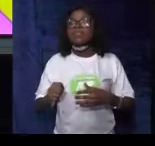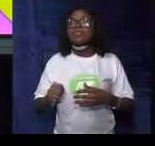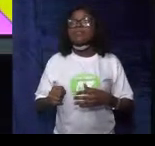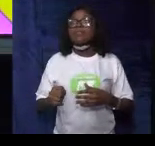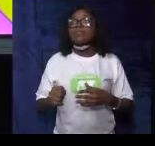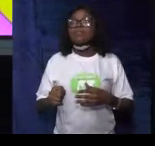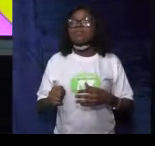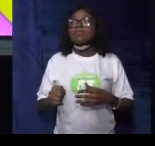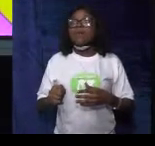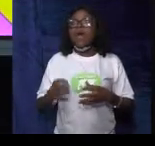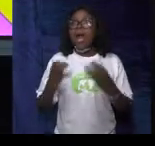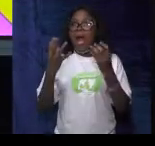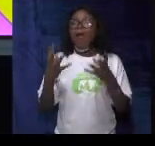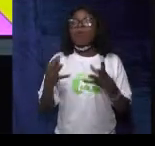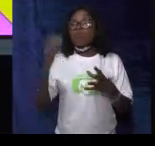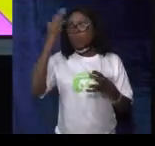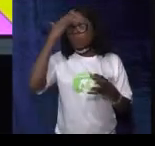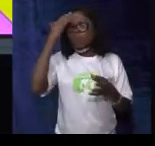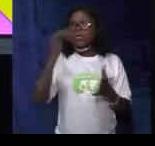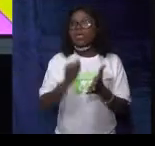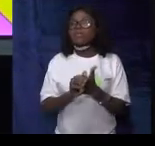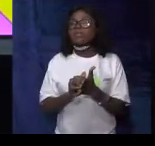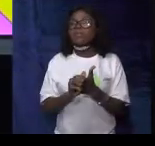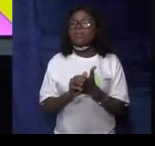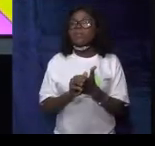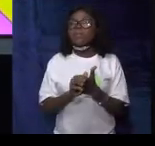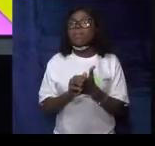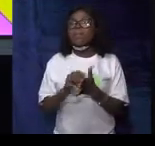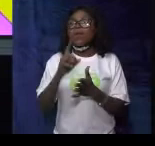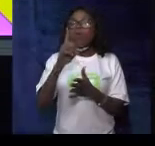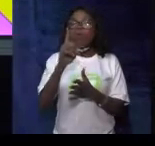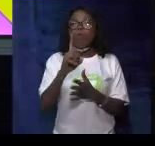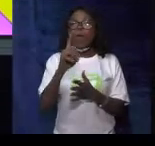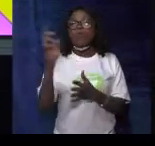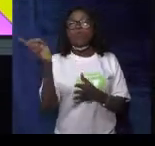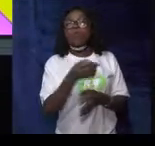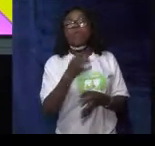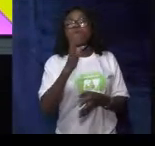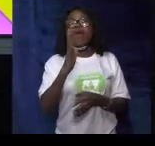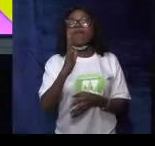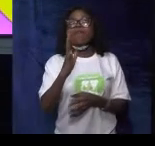fraction for skirts, and let me use something light. That is